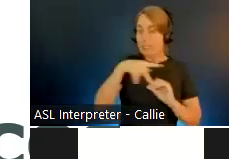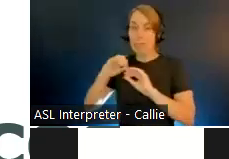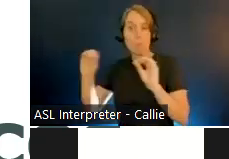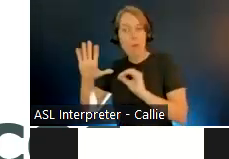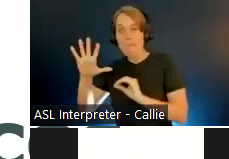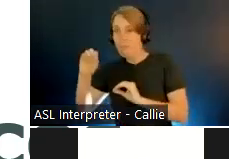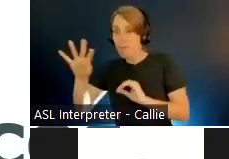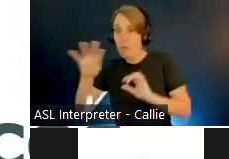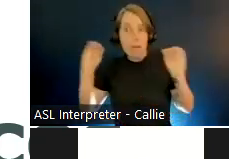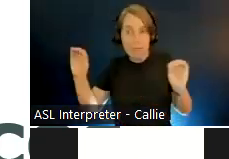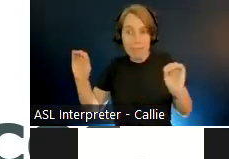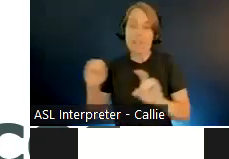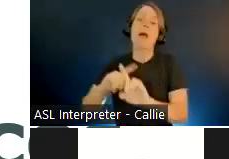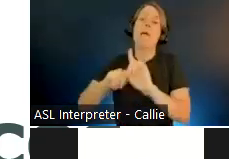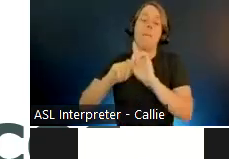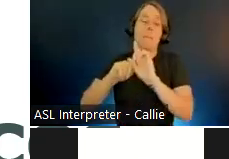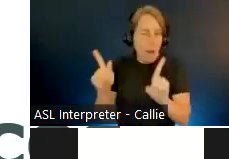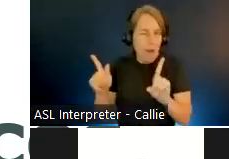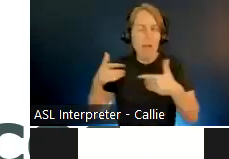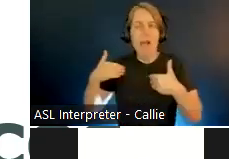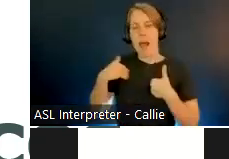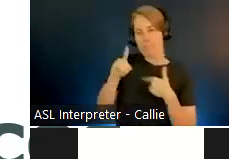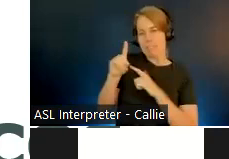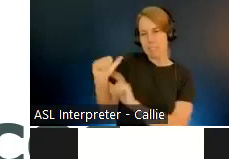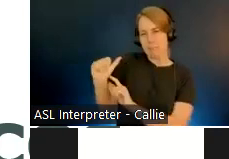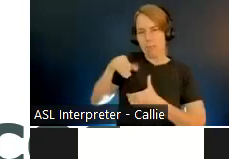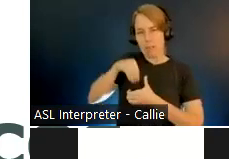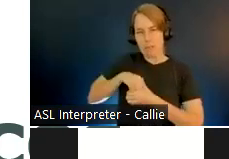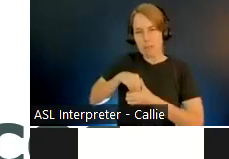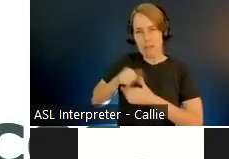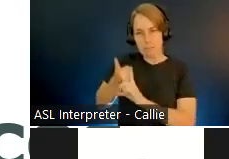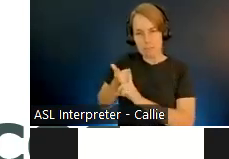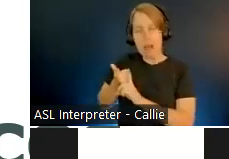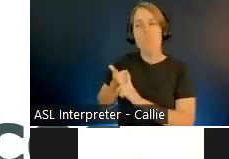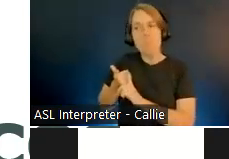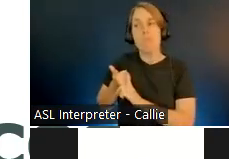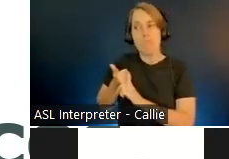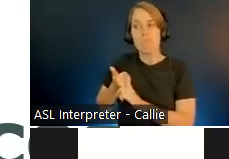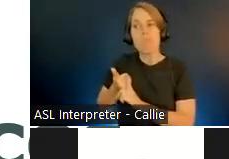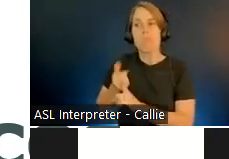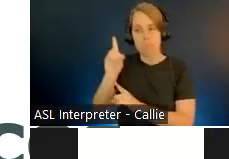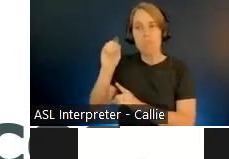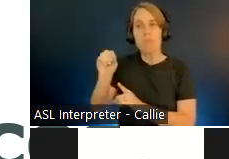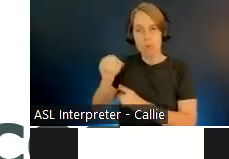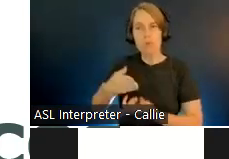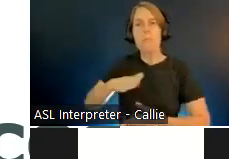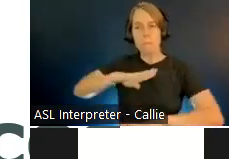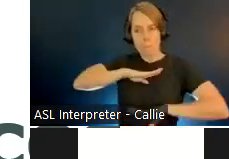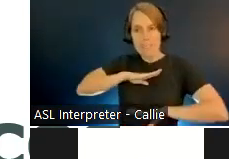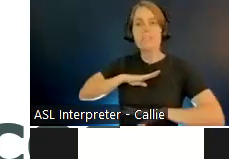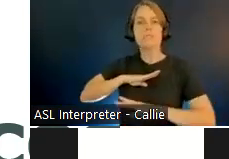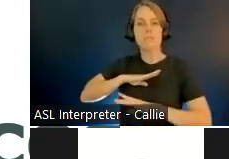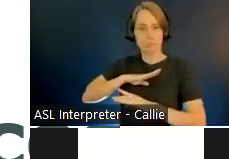accommodation plan, but have some kind of a disability that allows them to qualify for protection under